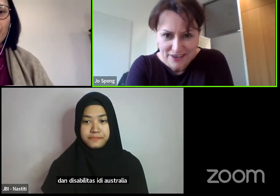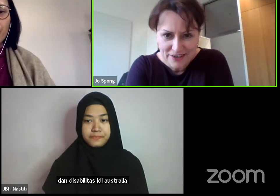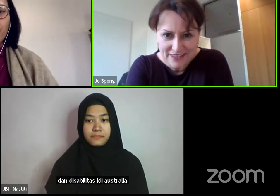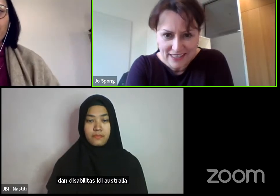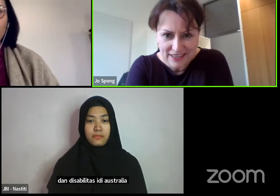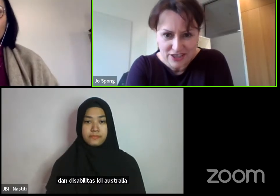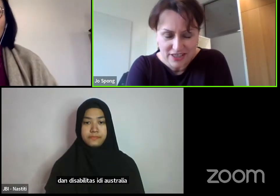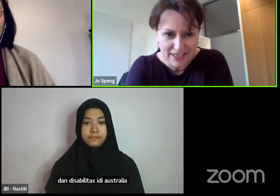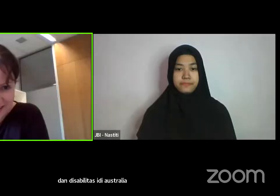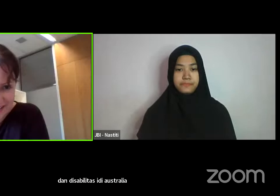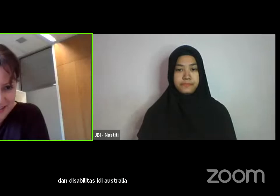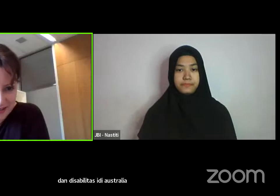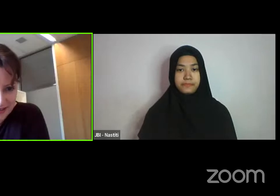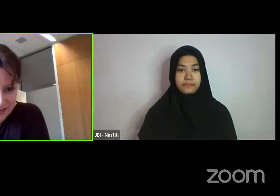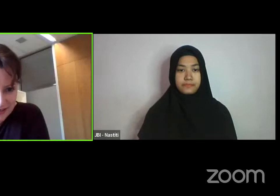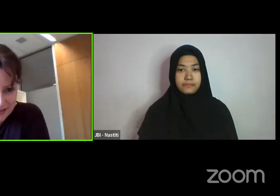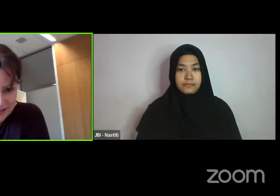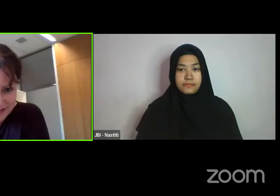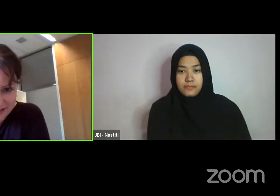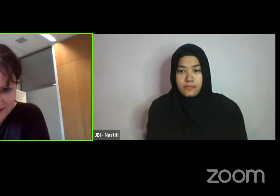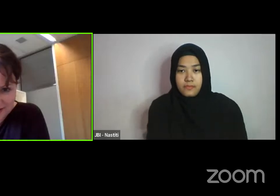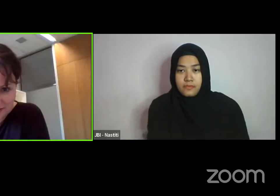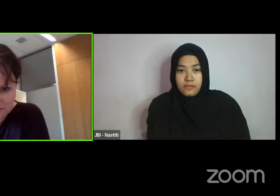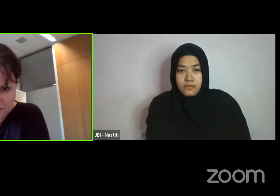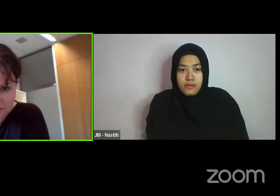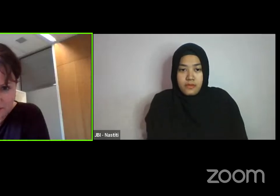I'm afraid I don't see the share